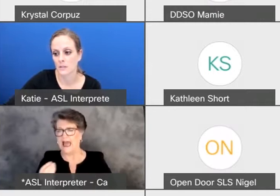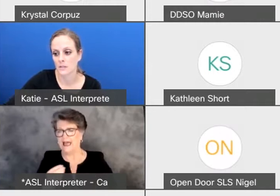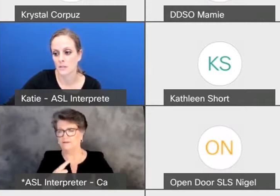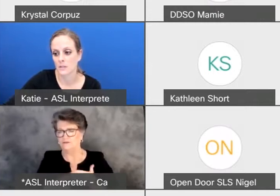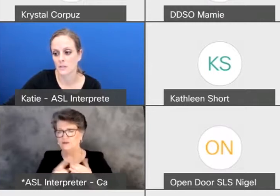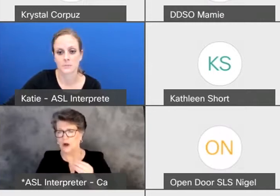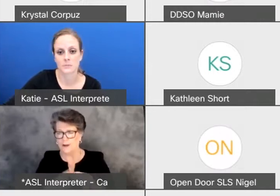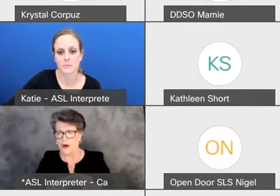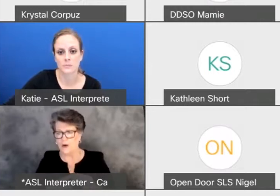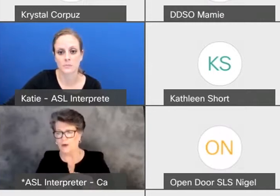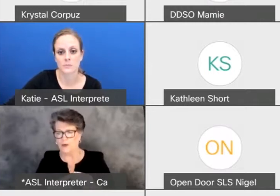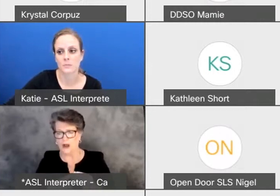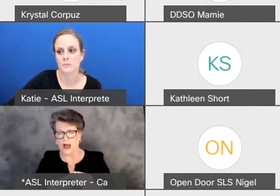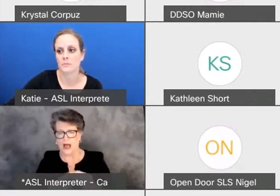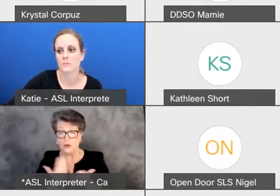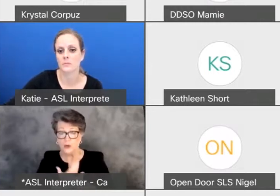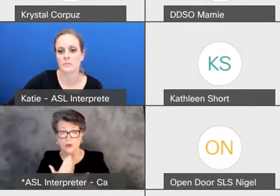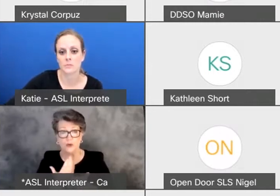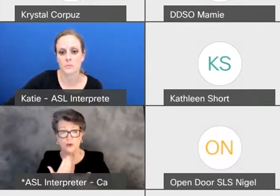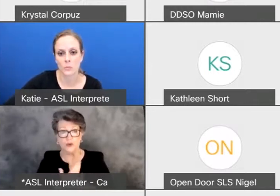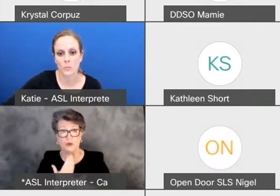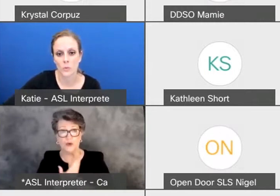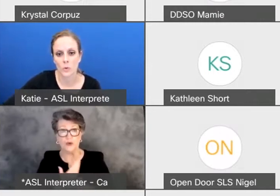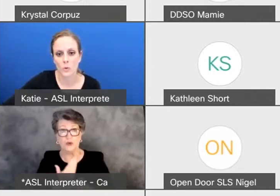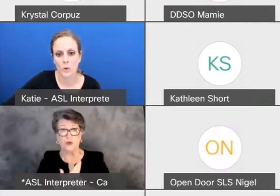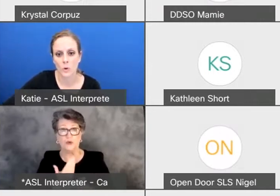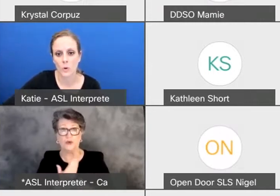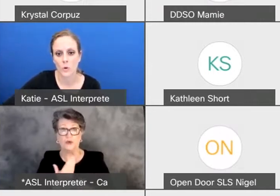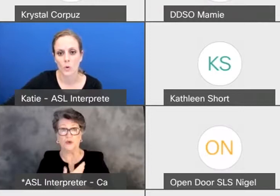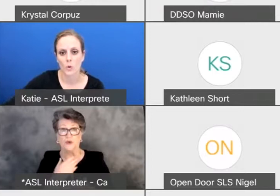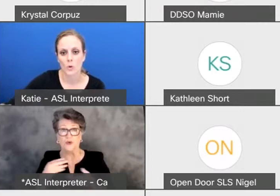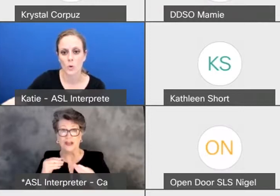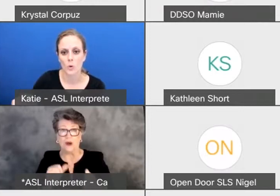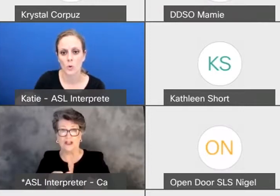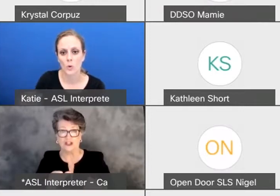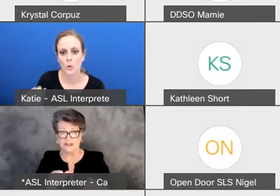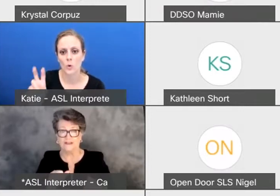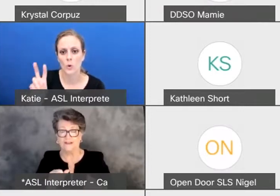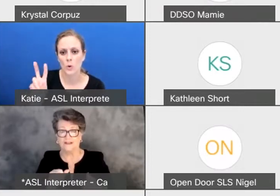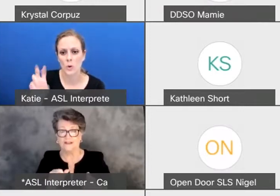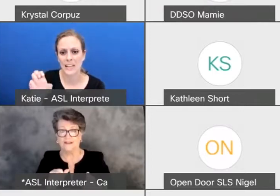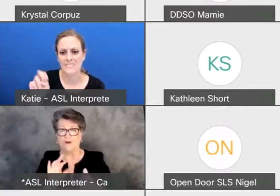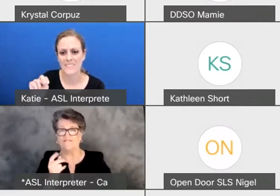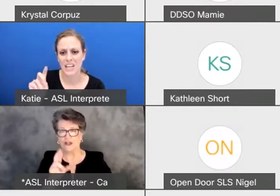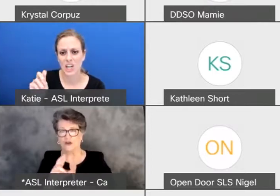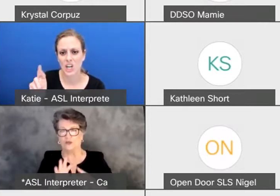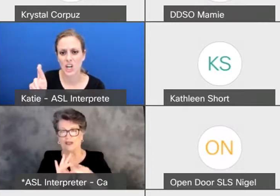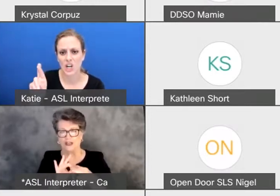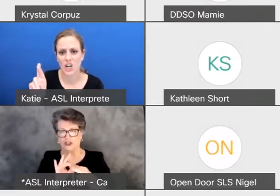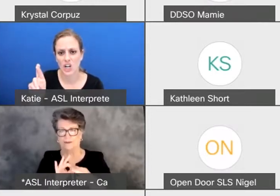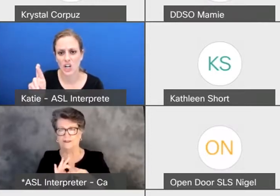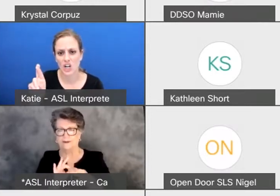about new vendorizations, I think, a little bit as well. I think we're safe to talk about that too. So we will